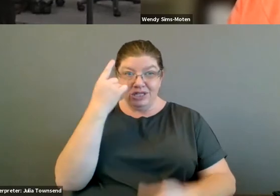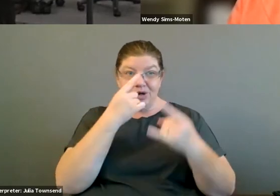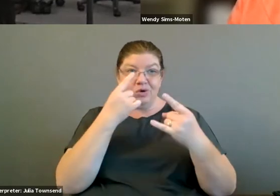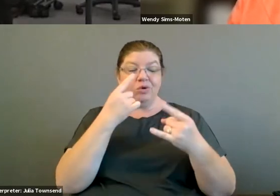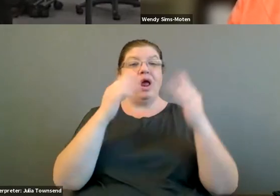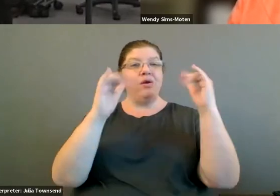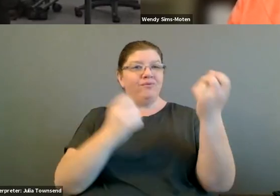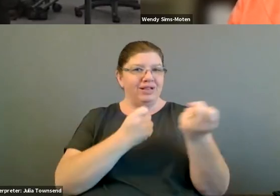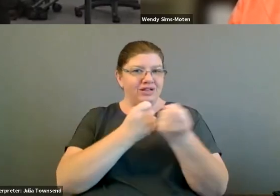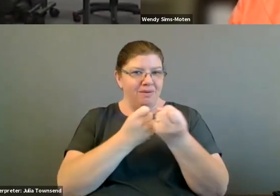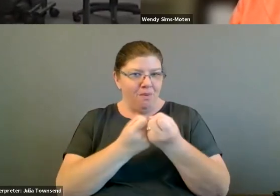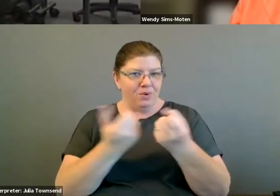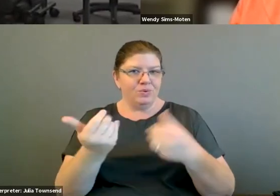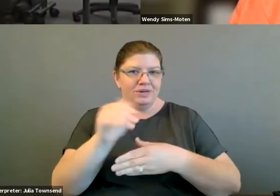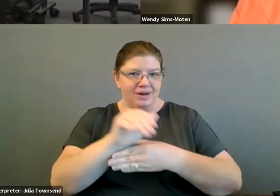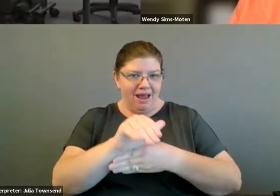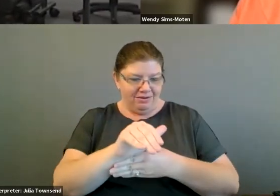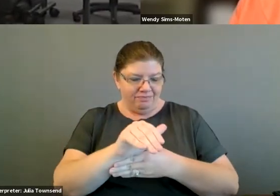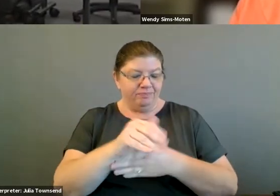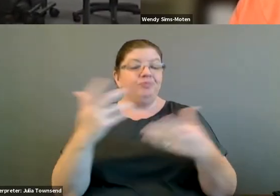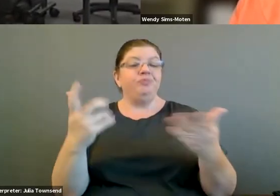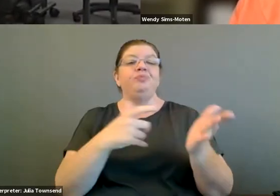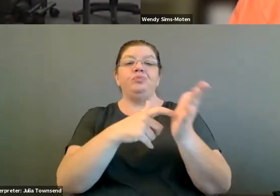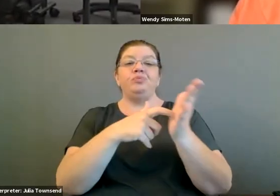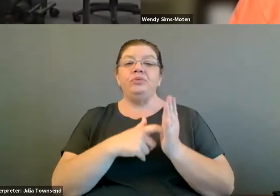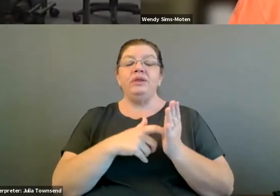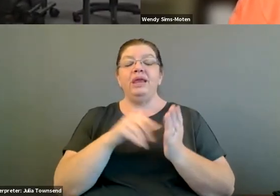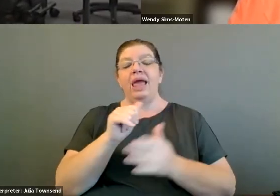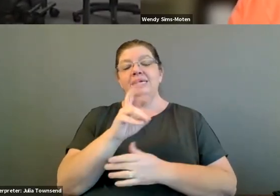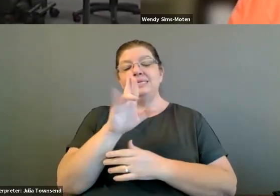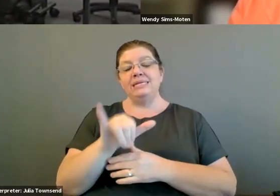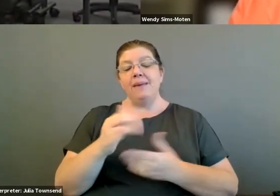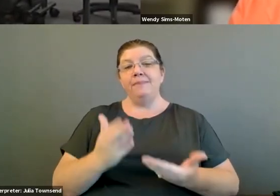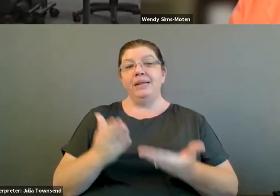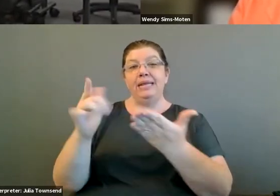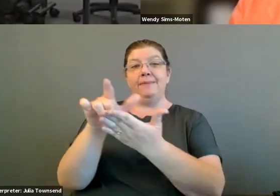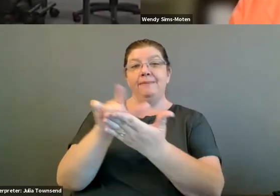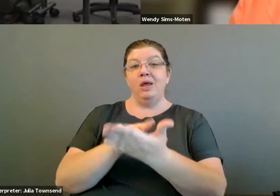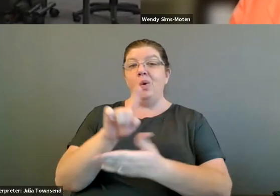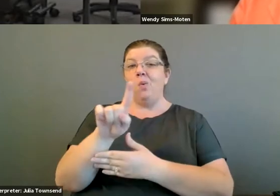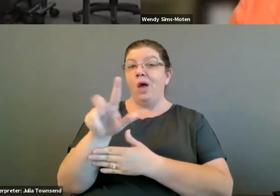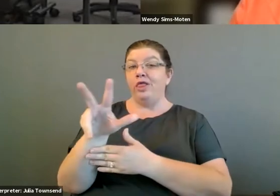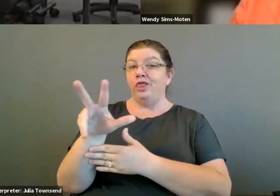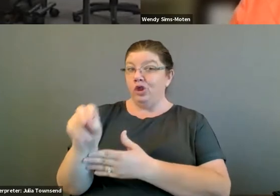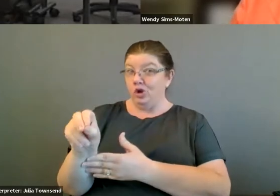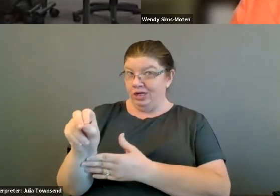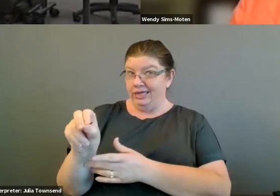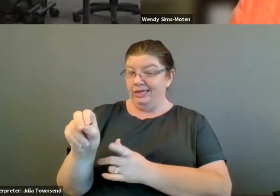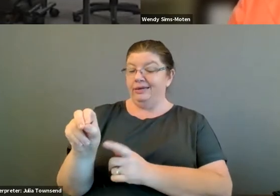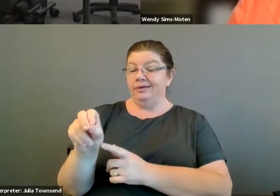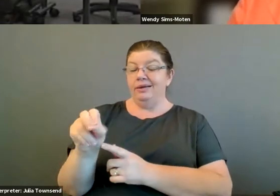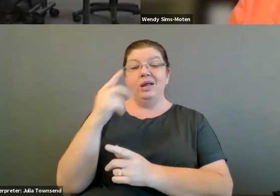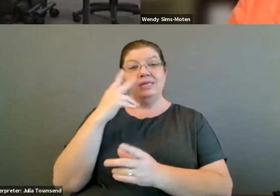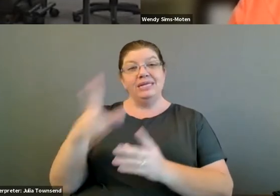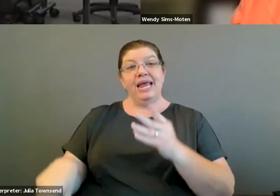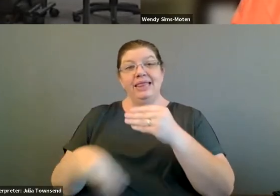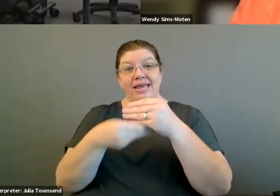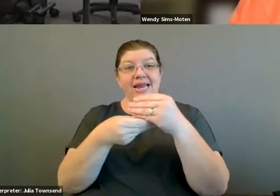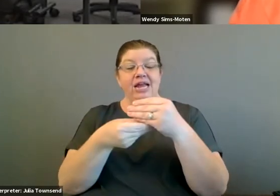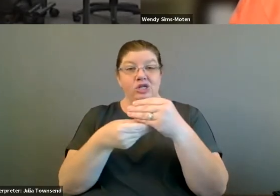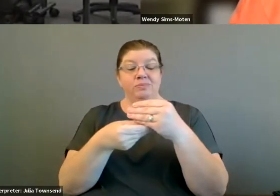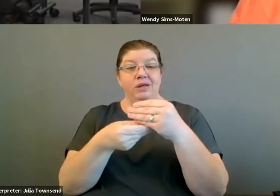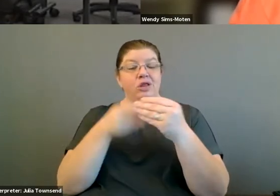support tonight. And that is a requirement of Assembly Bill 130. As you can see in the attachment, there is